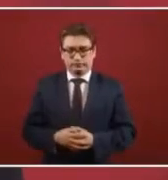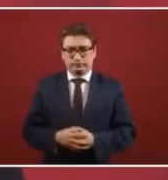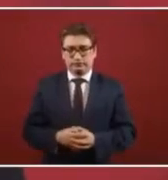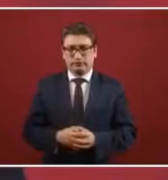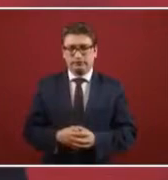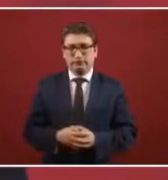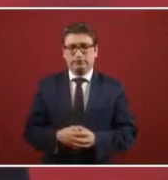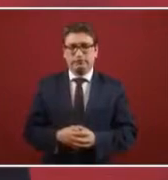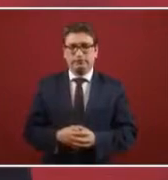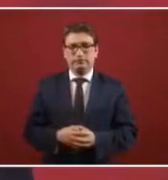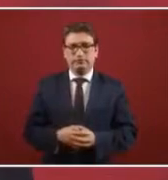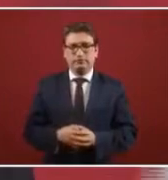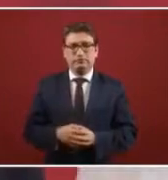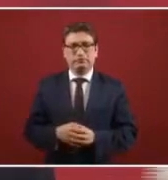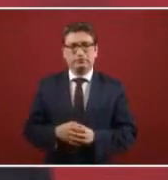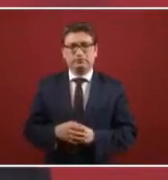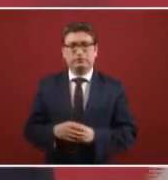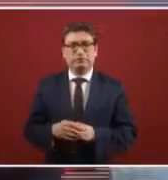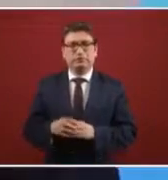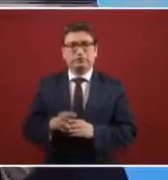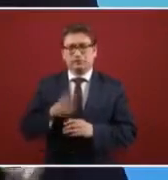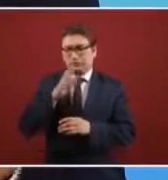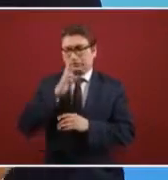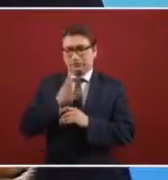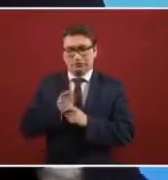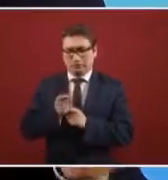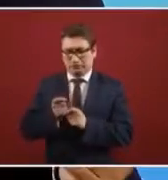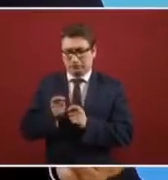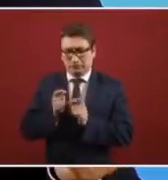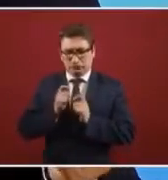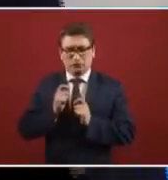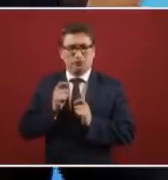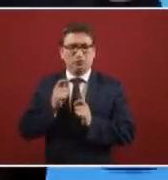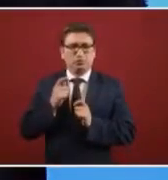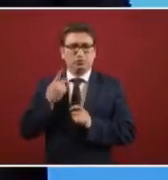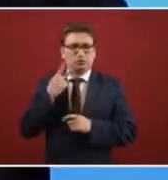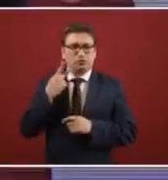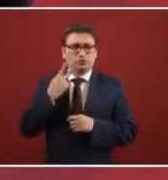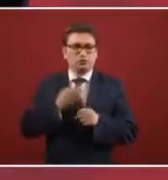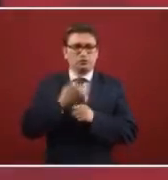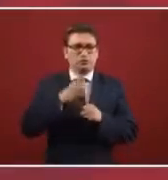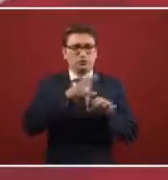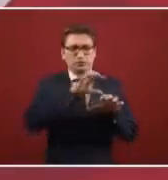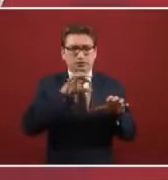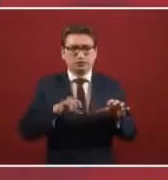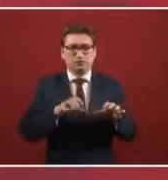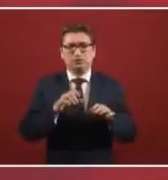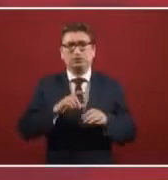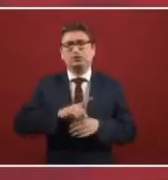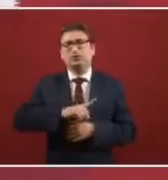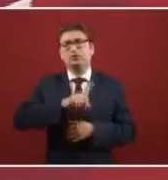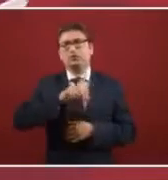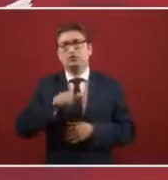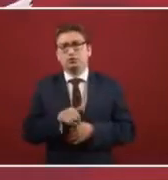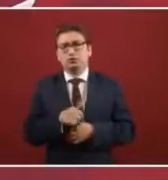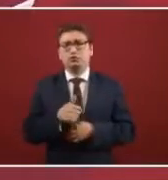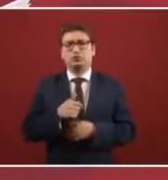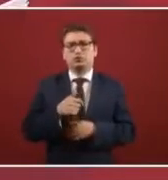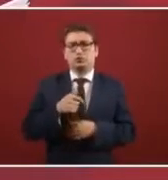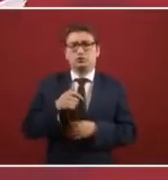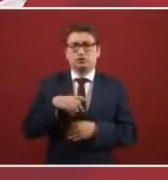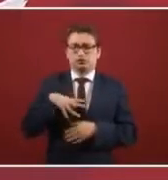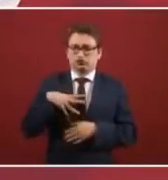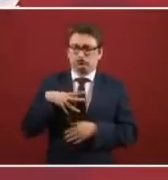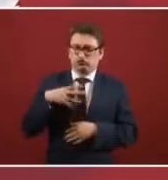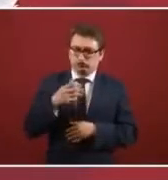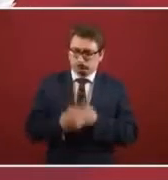llegaban a ocupar un cargo, Maybe they took charge of a state government, el salto, and